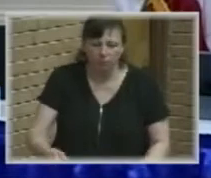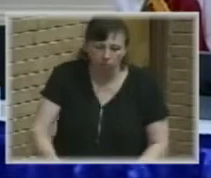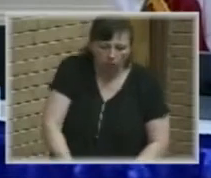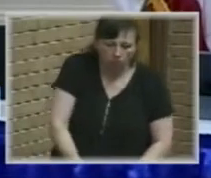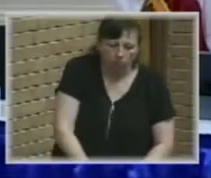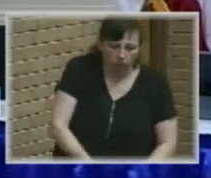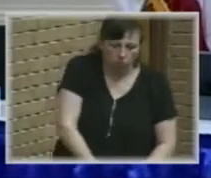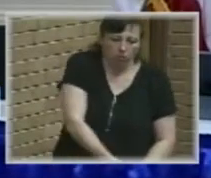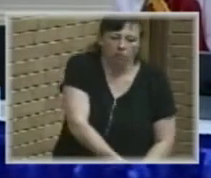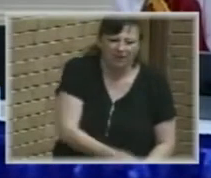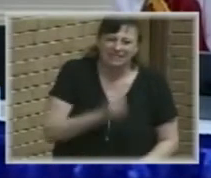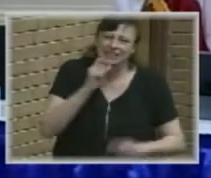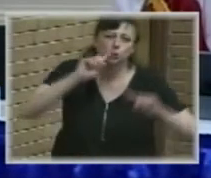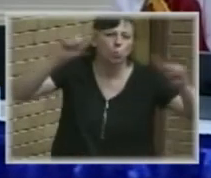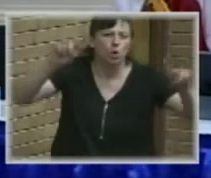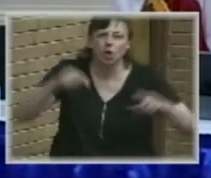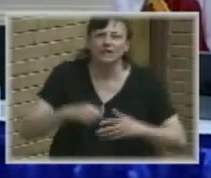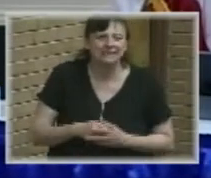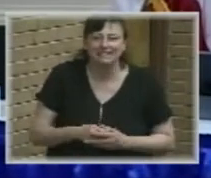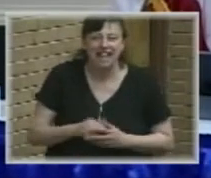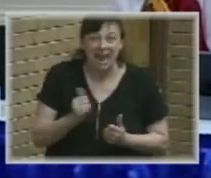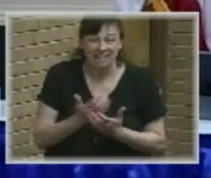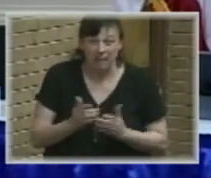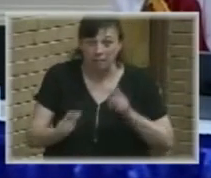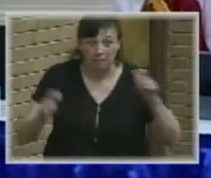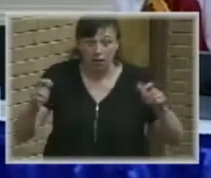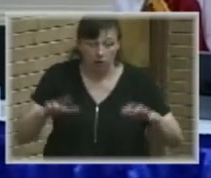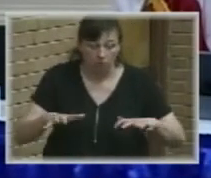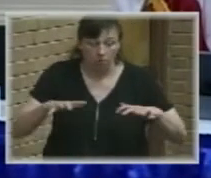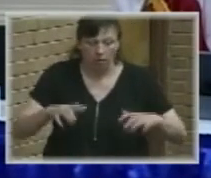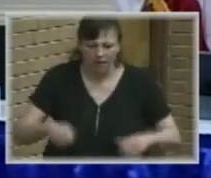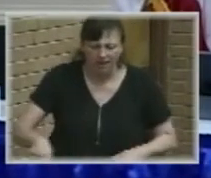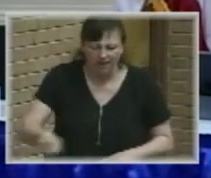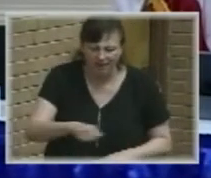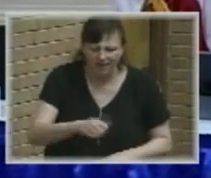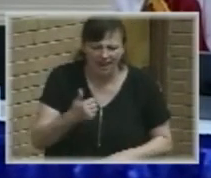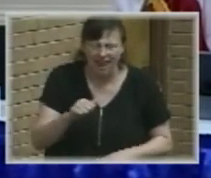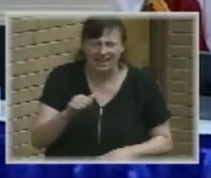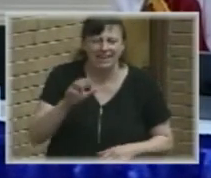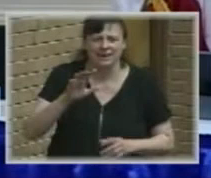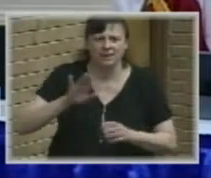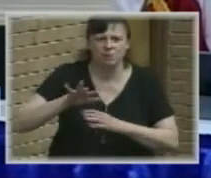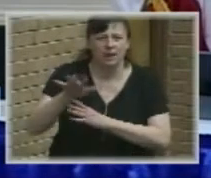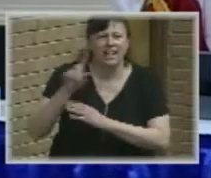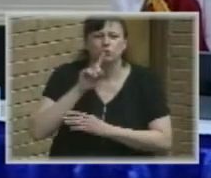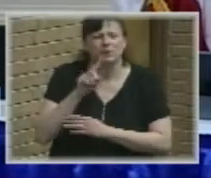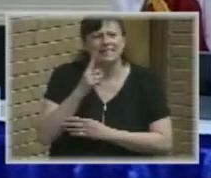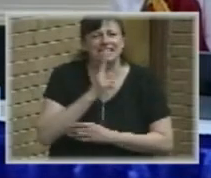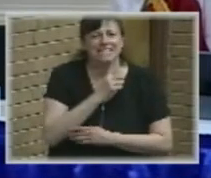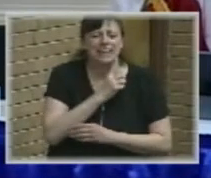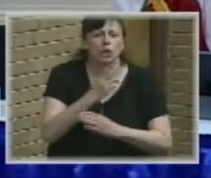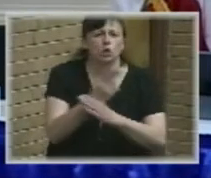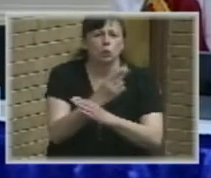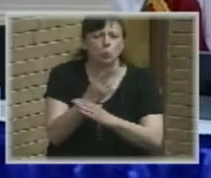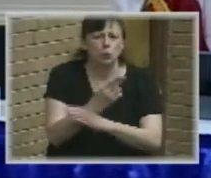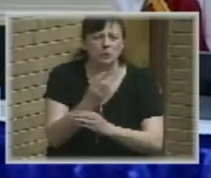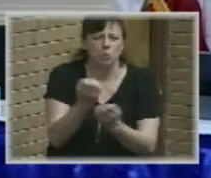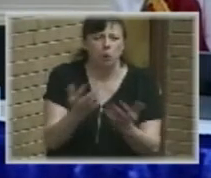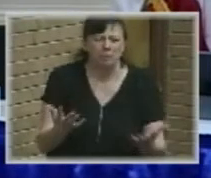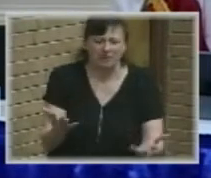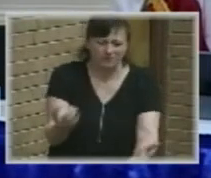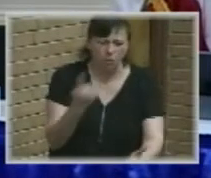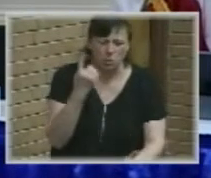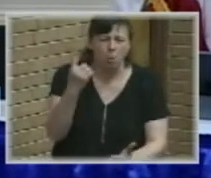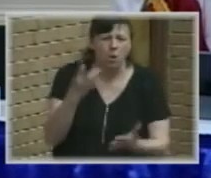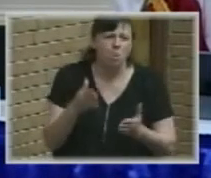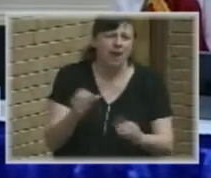with anything bigger than, it obviously doesn't work with brush, and in fact, it's really single-use equipment. And one of the